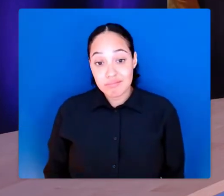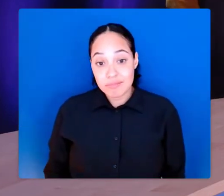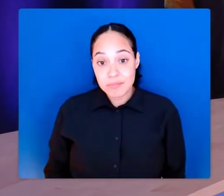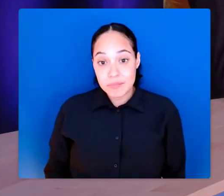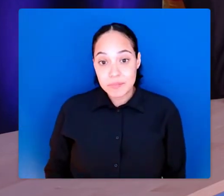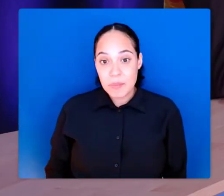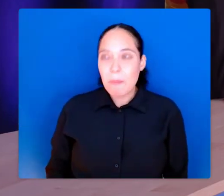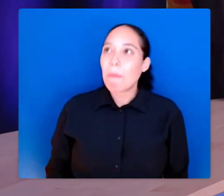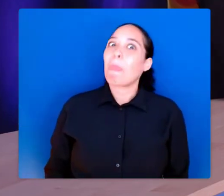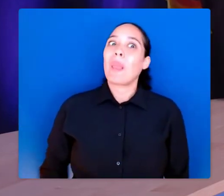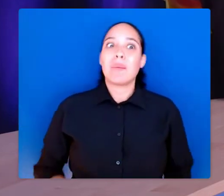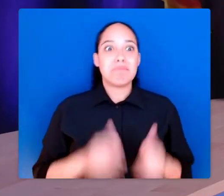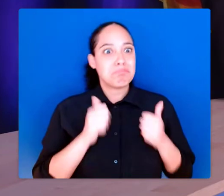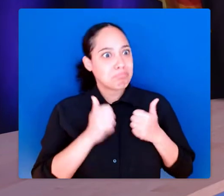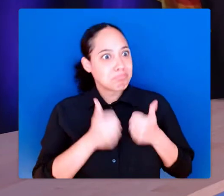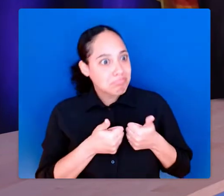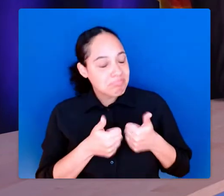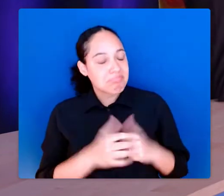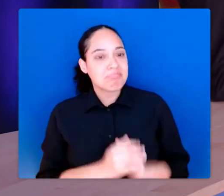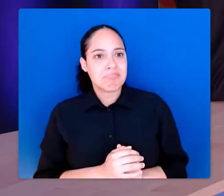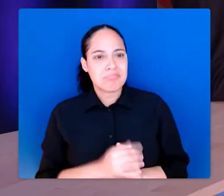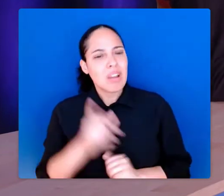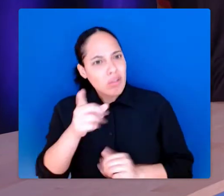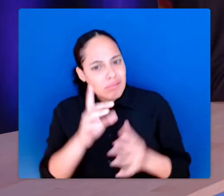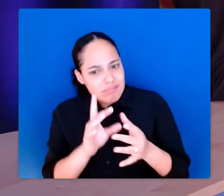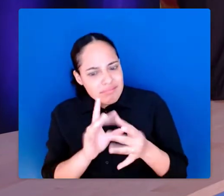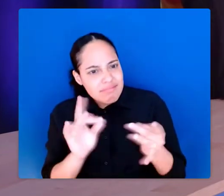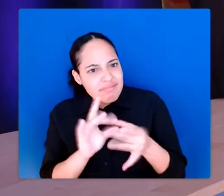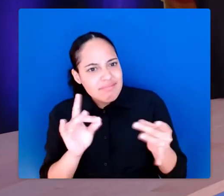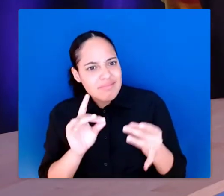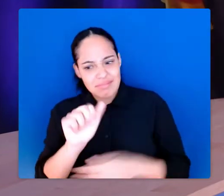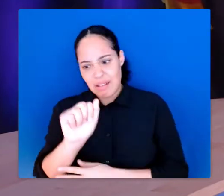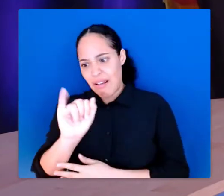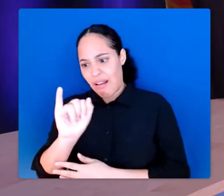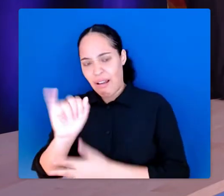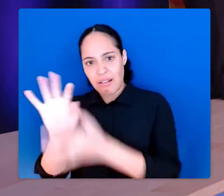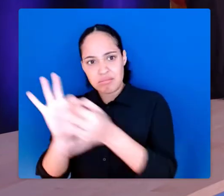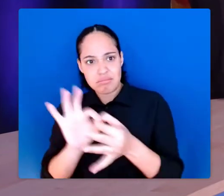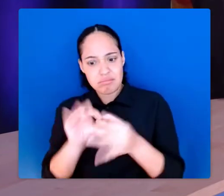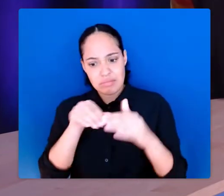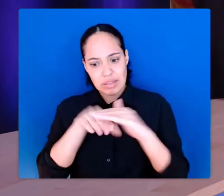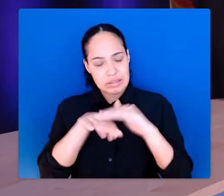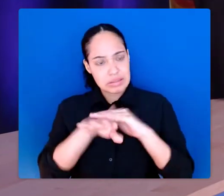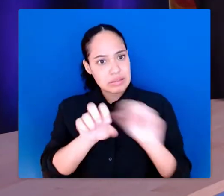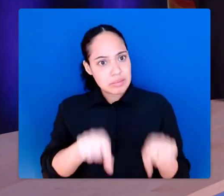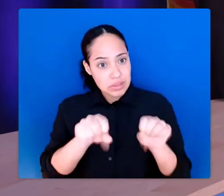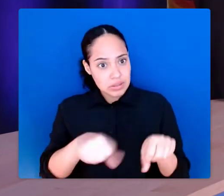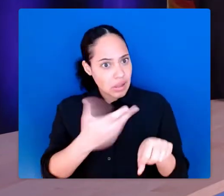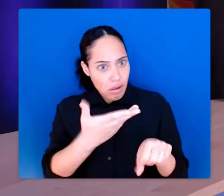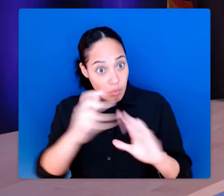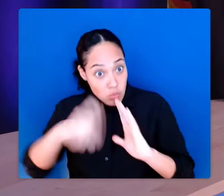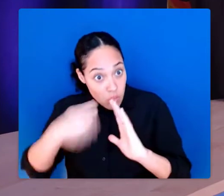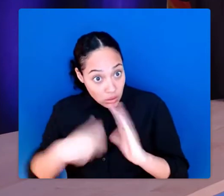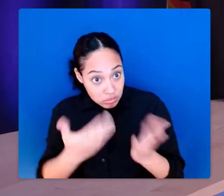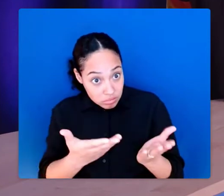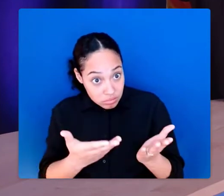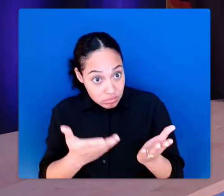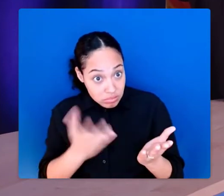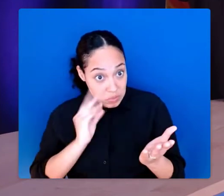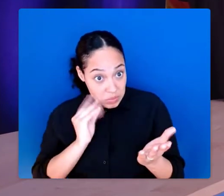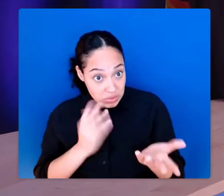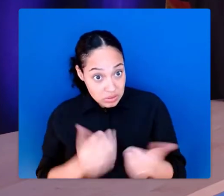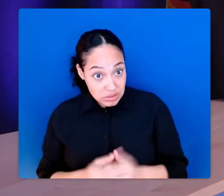intelligent systems or expert systems, in which we have this predictive programming which could sort of help you